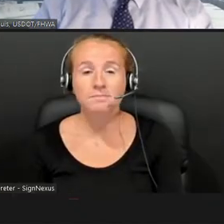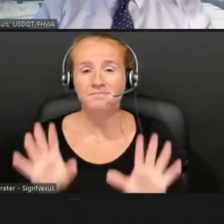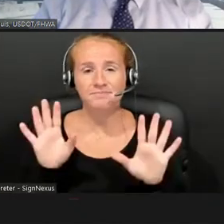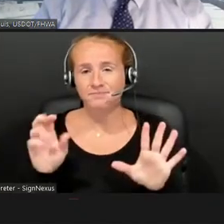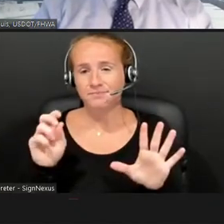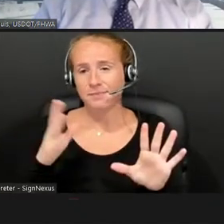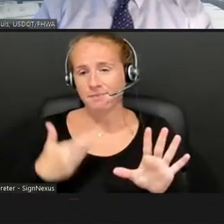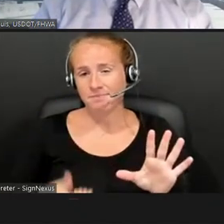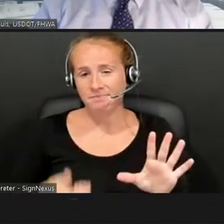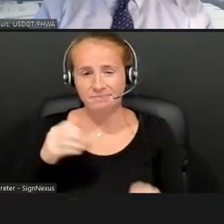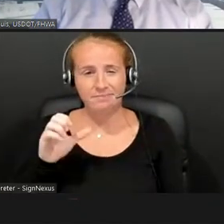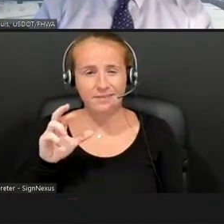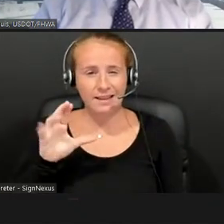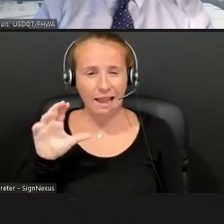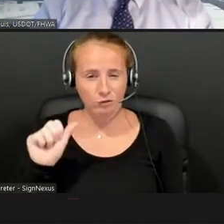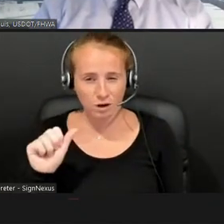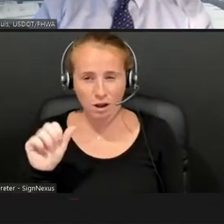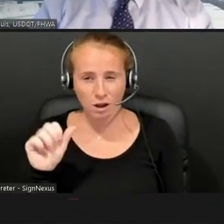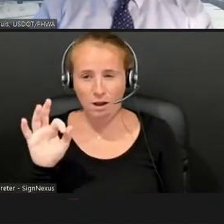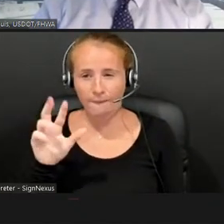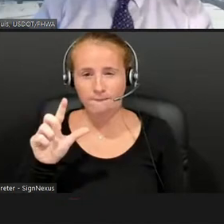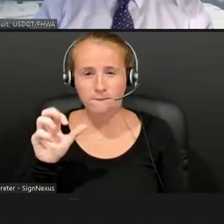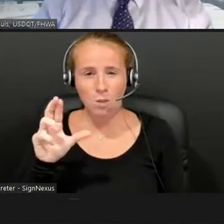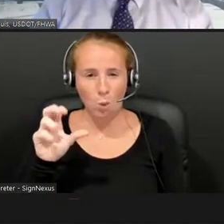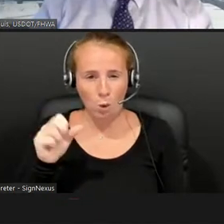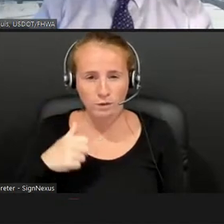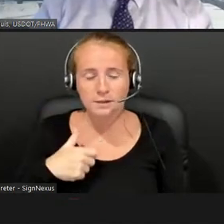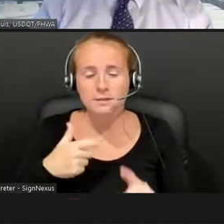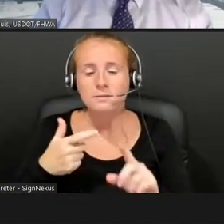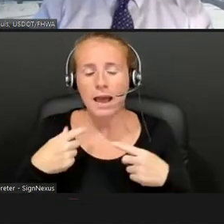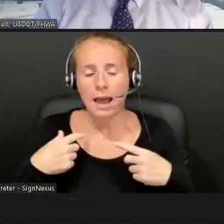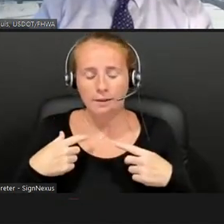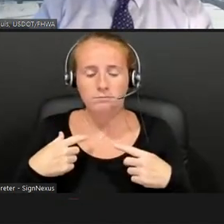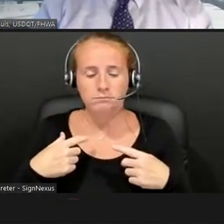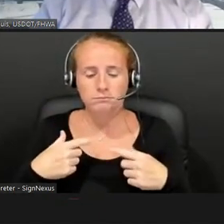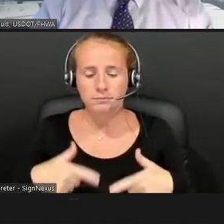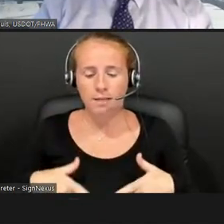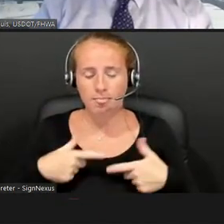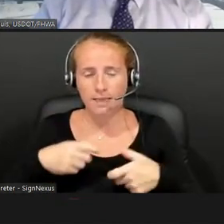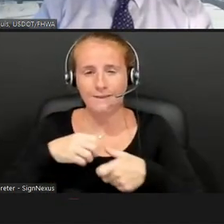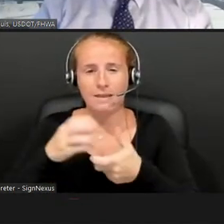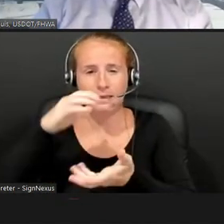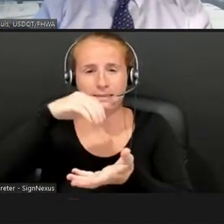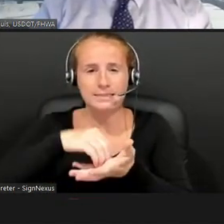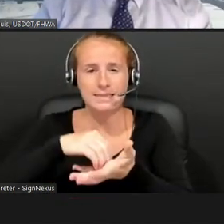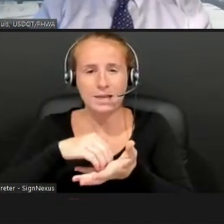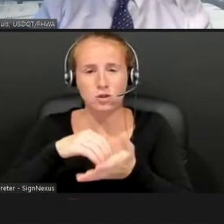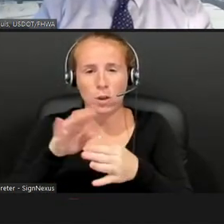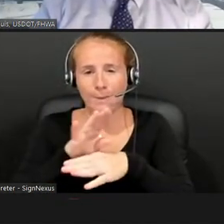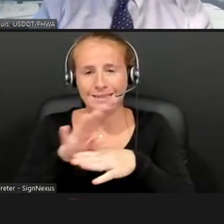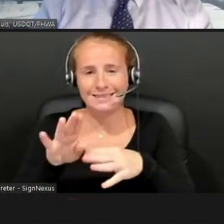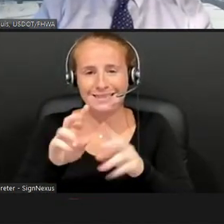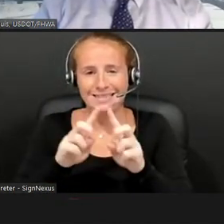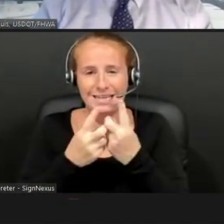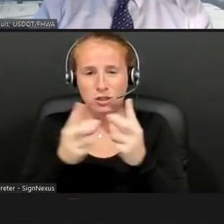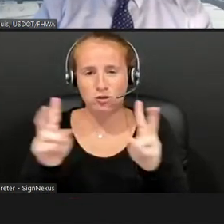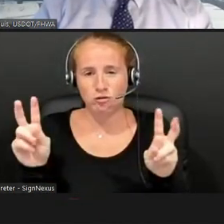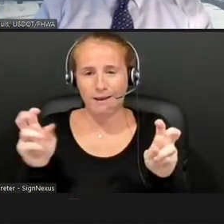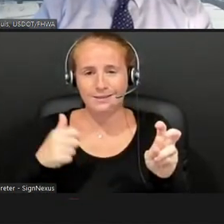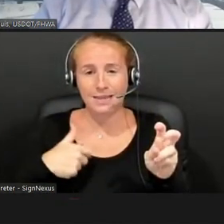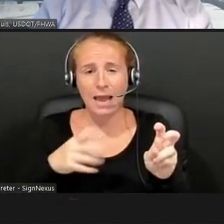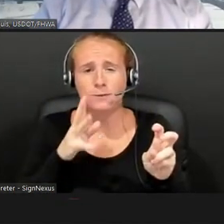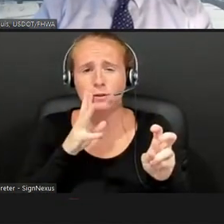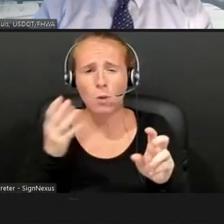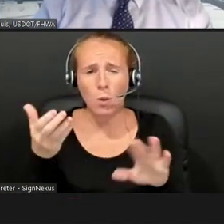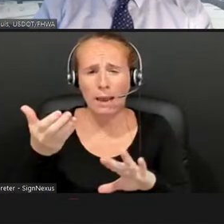um so my name is Erica Flores and I'm a resident of what's being called the central business district um I I've spoken before and